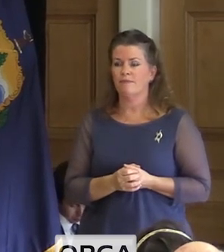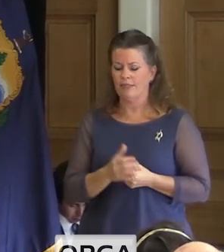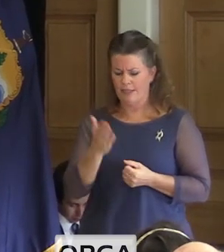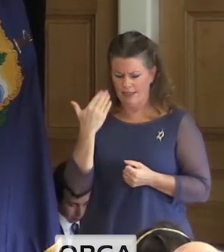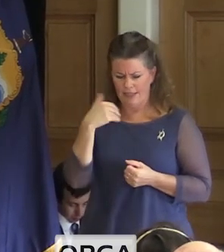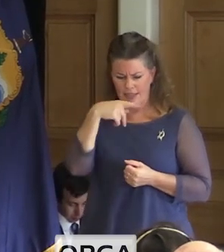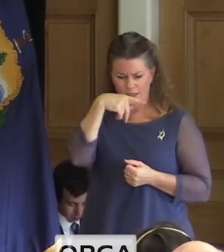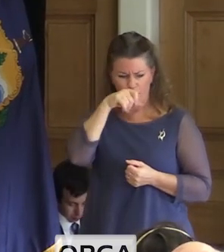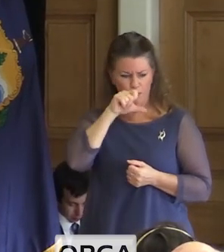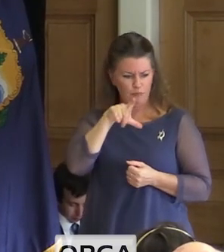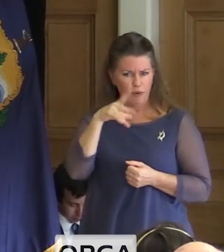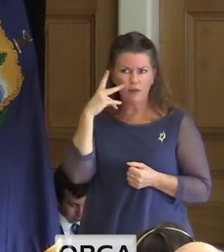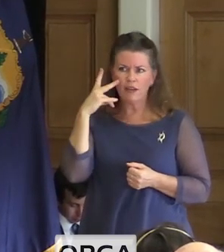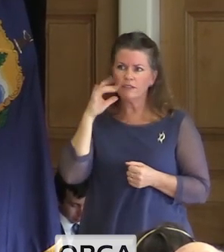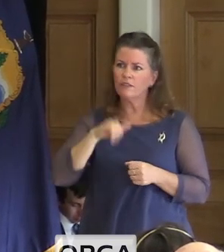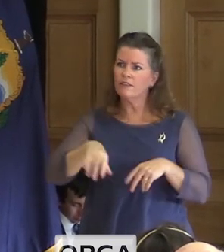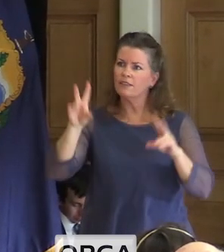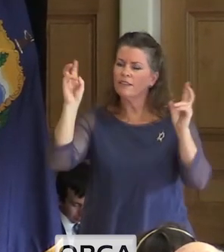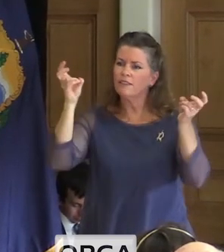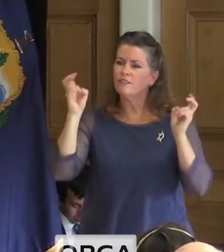I saw on that issue